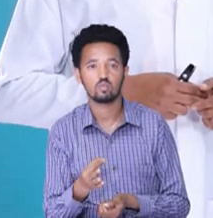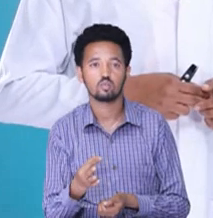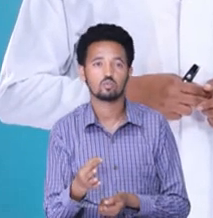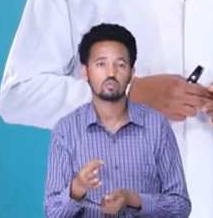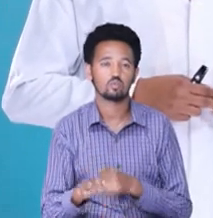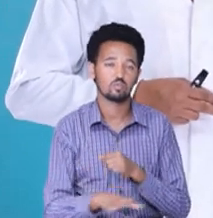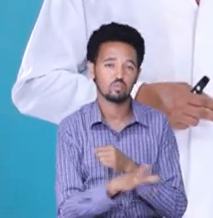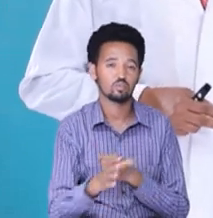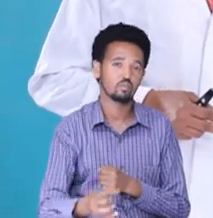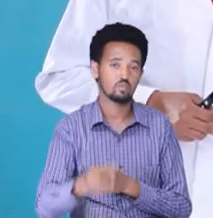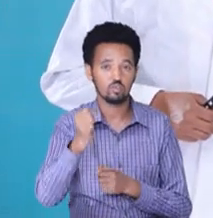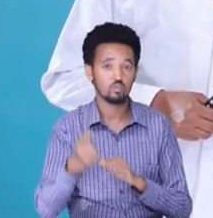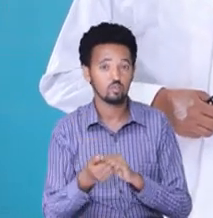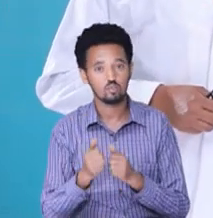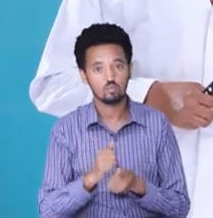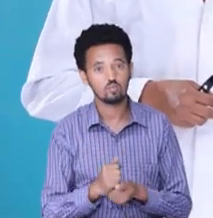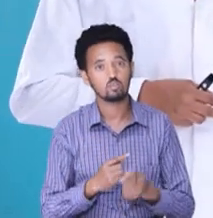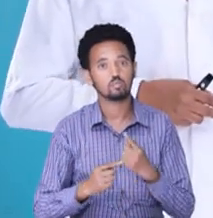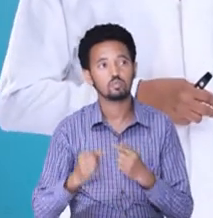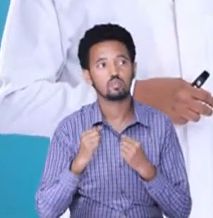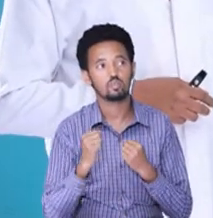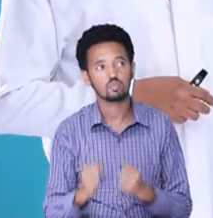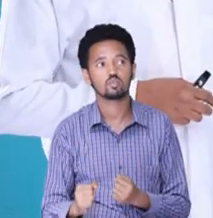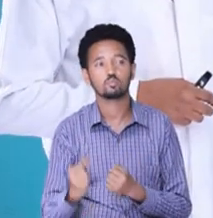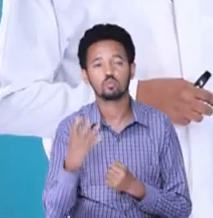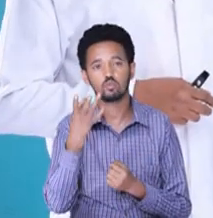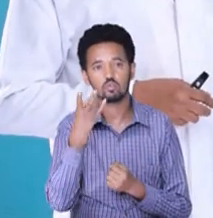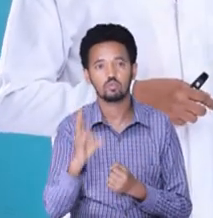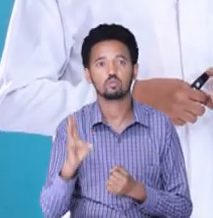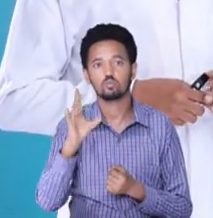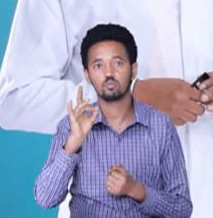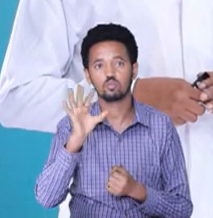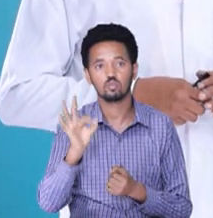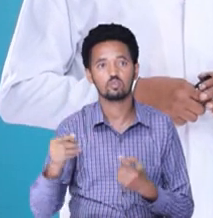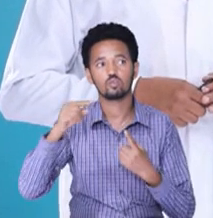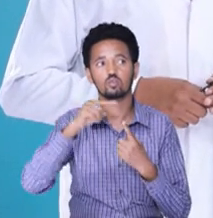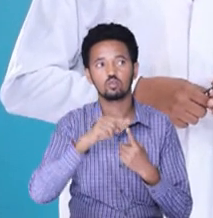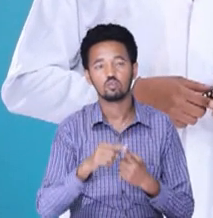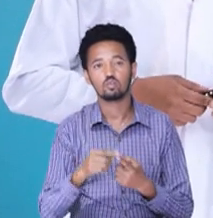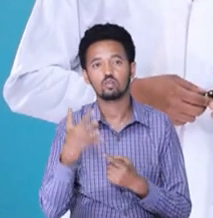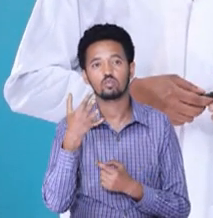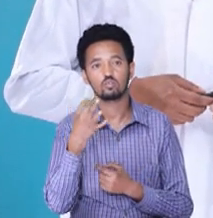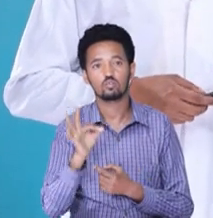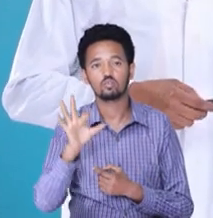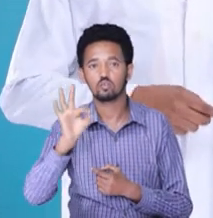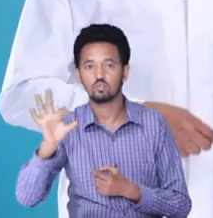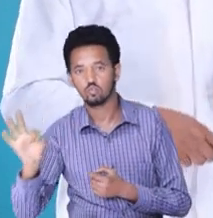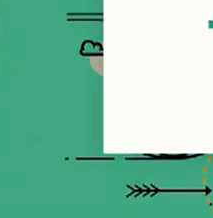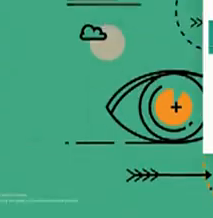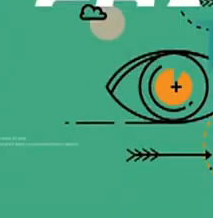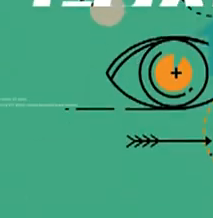from 1789 up to 1799. The revolution had great effect on the rest of